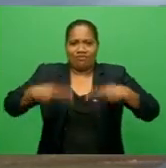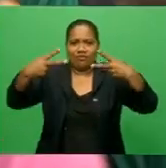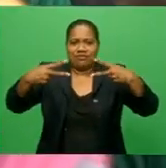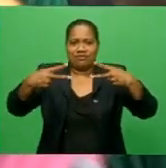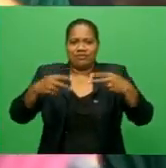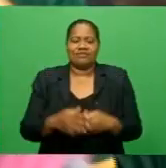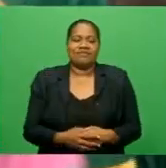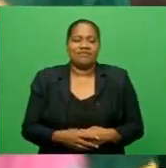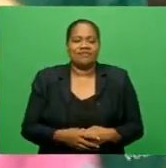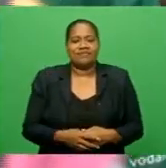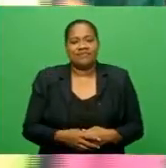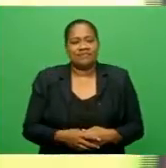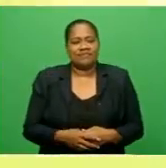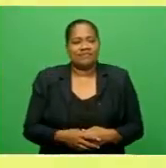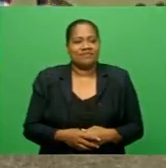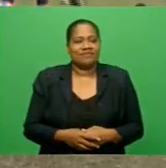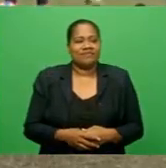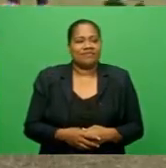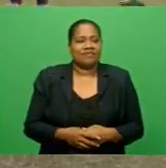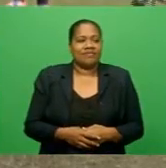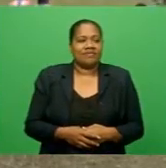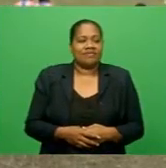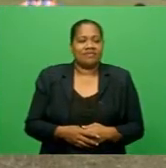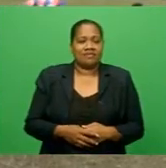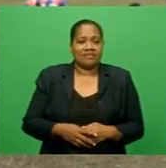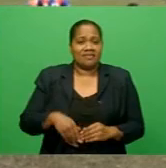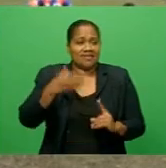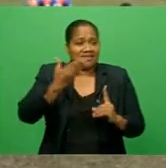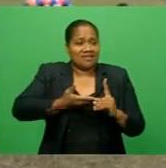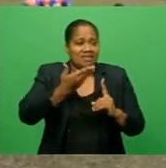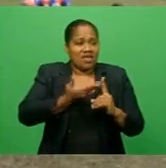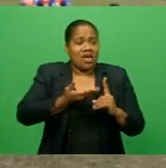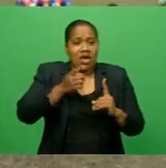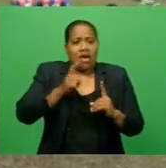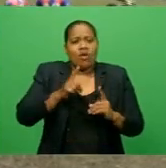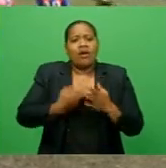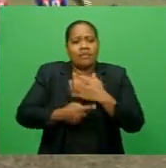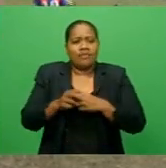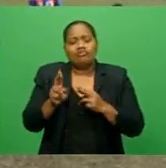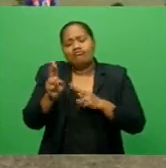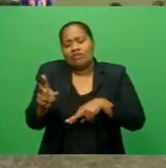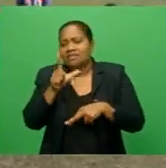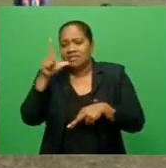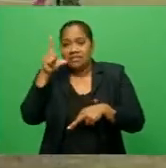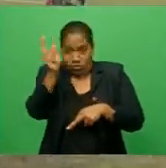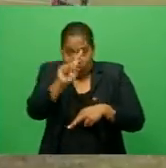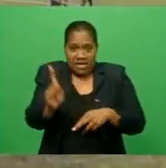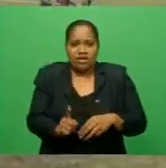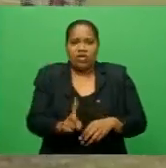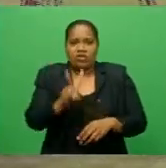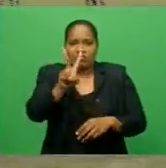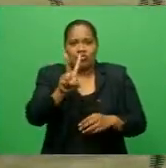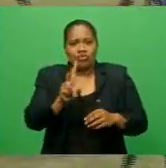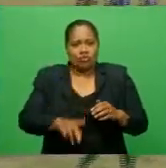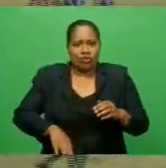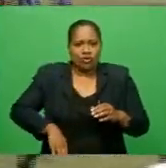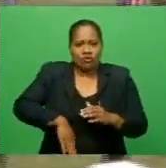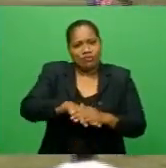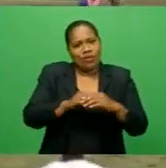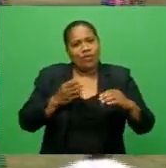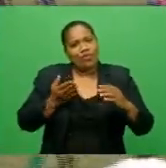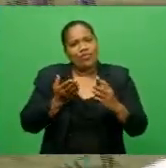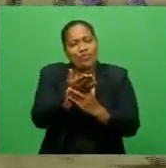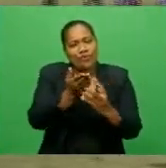points. Avineshwaran Swami, who was rested yesterday, scored 2 goals today, and the Nandi coach says the veteran